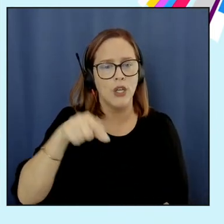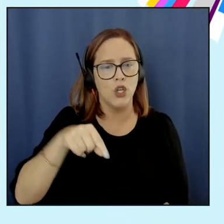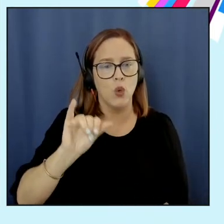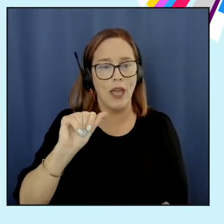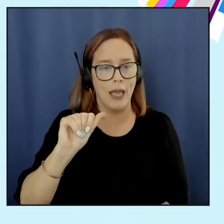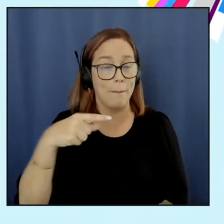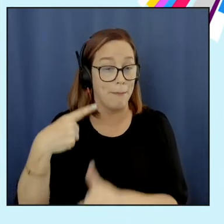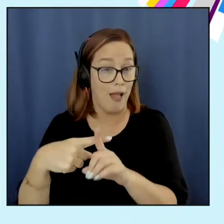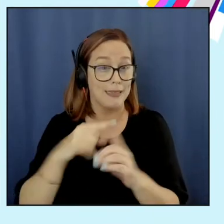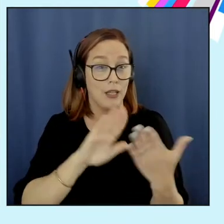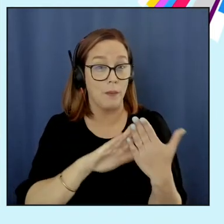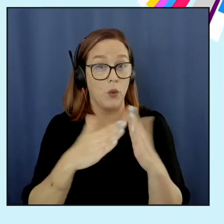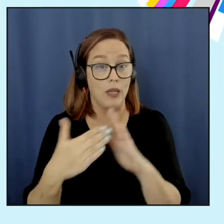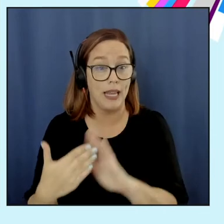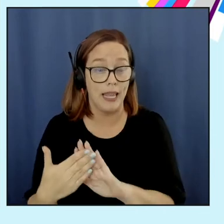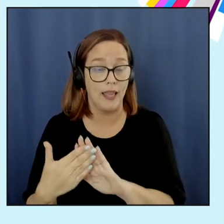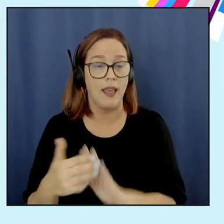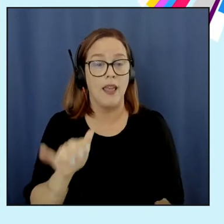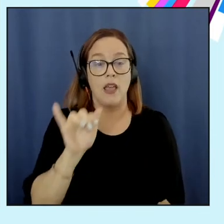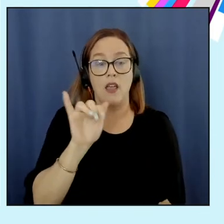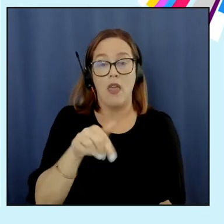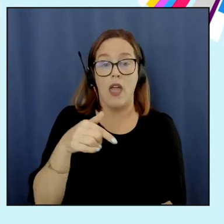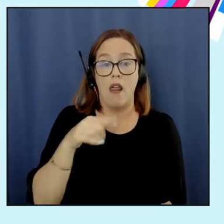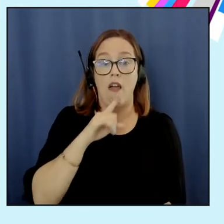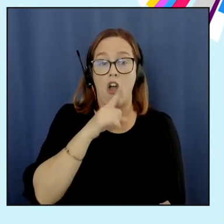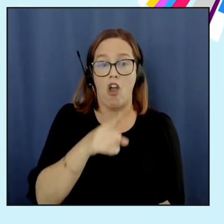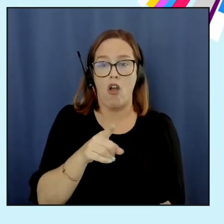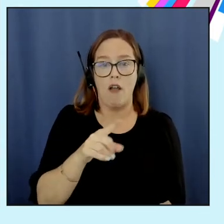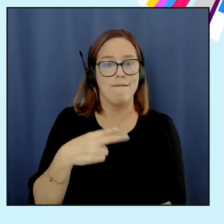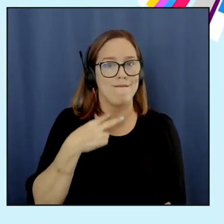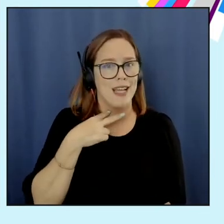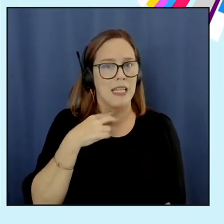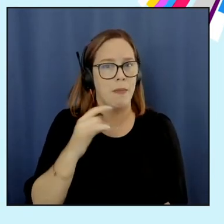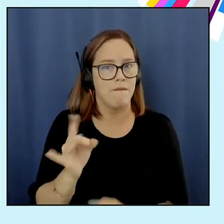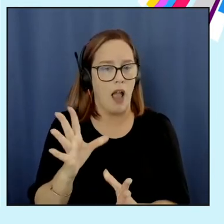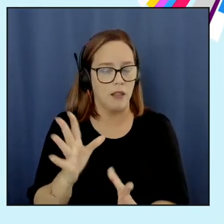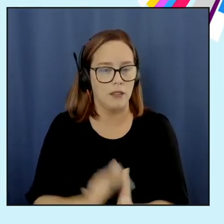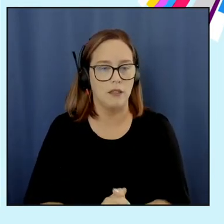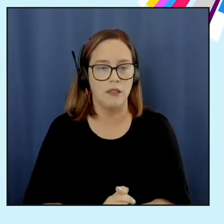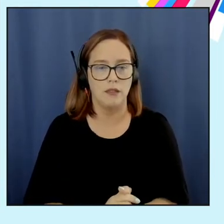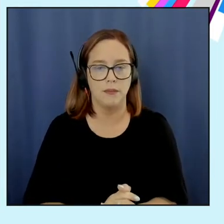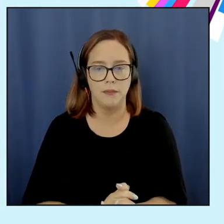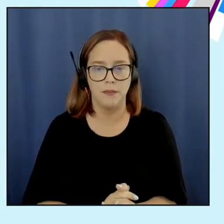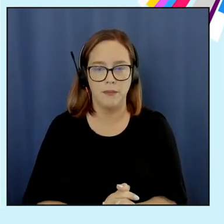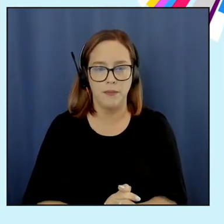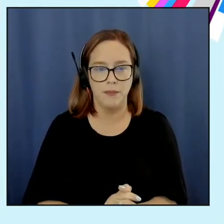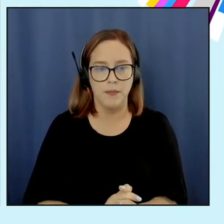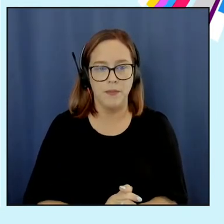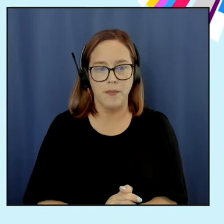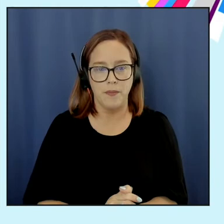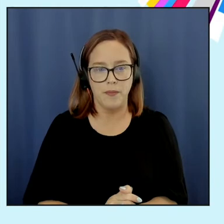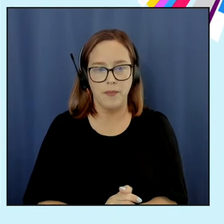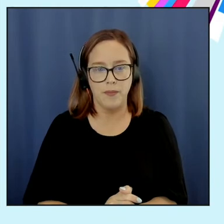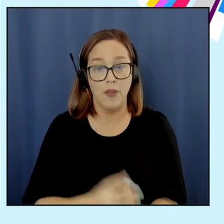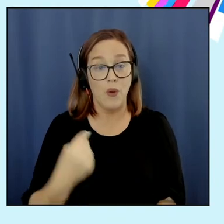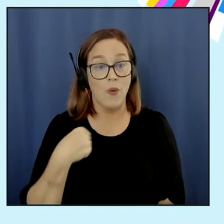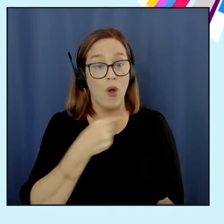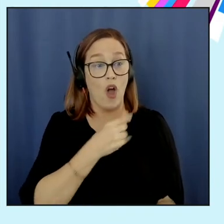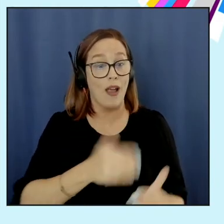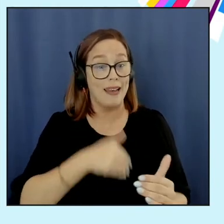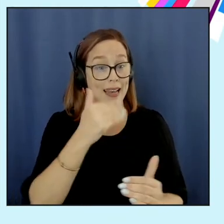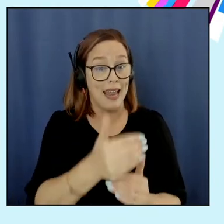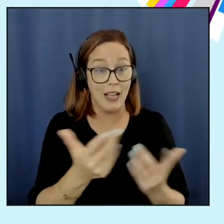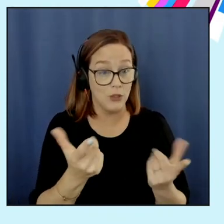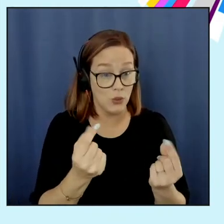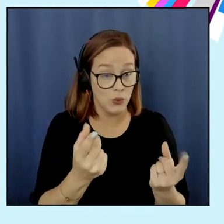LGBTQI+ community that are victims of violence. Well, our next goal is to have a